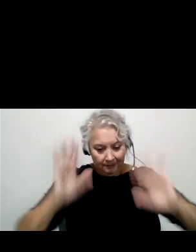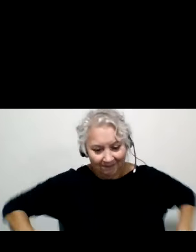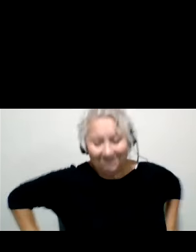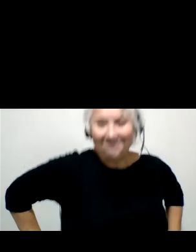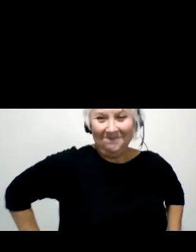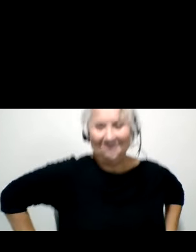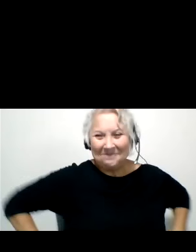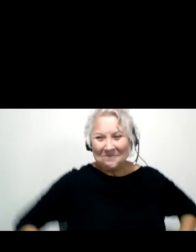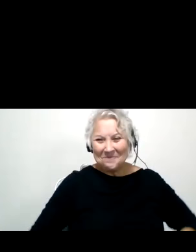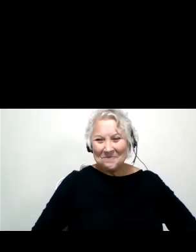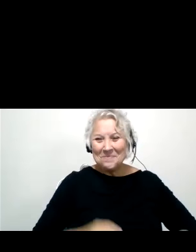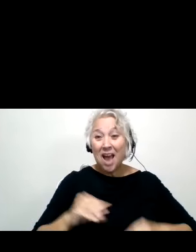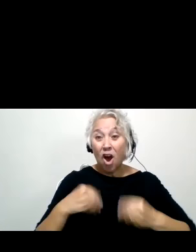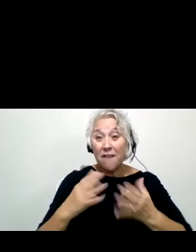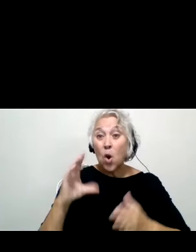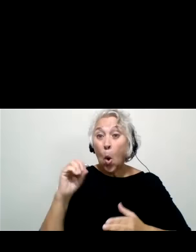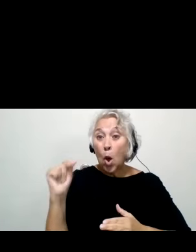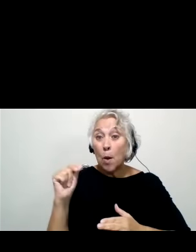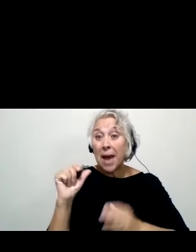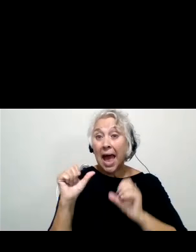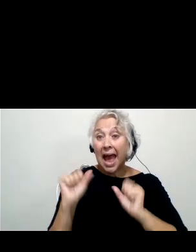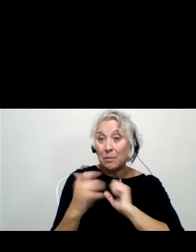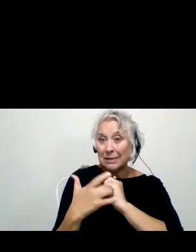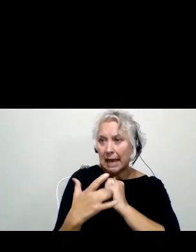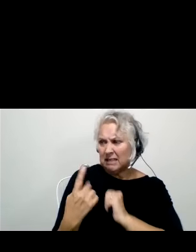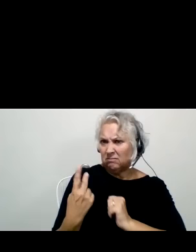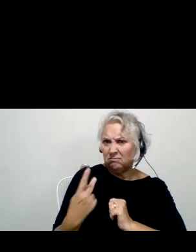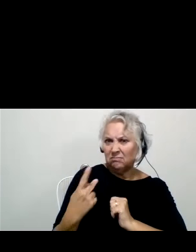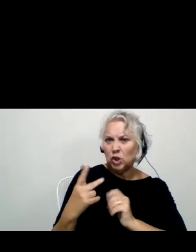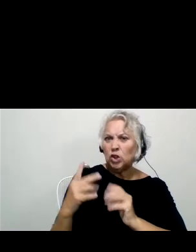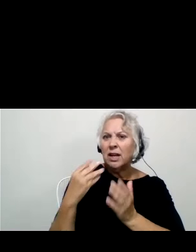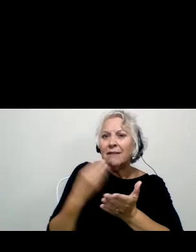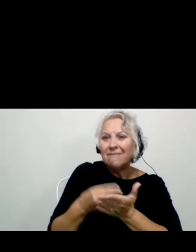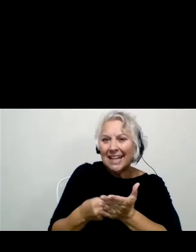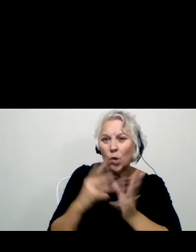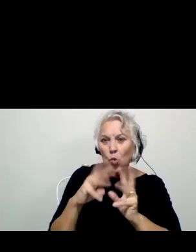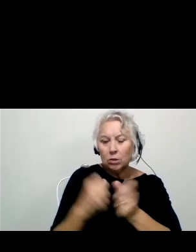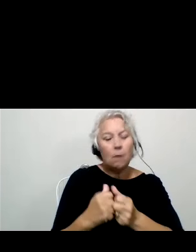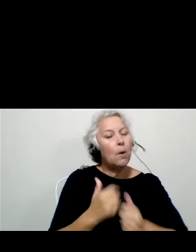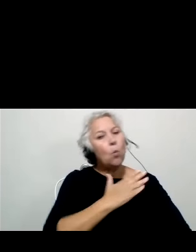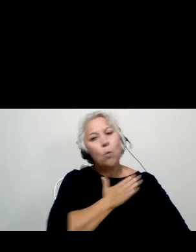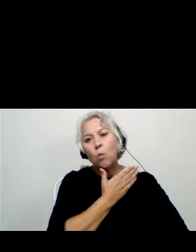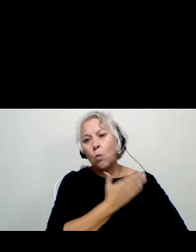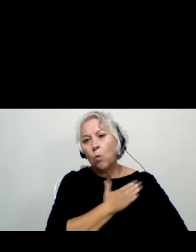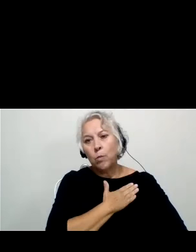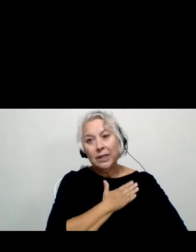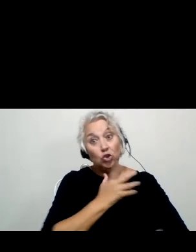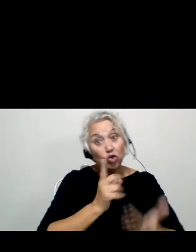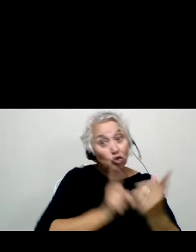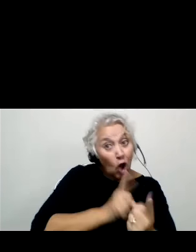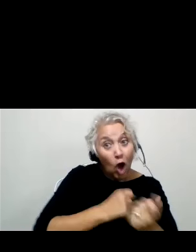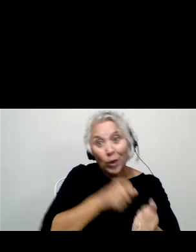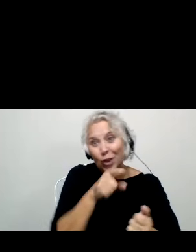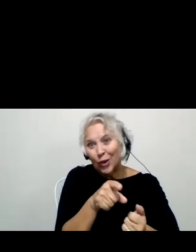offer Oklahoma Able Tech, and I do a workshop on funding, and I'm happy to, first of all, talk with you about any